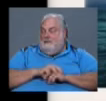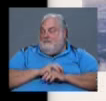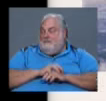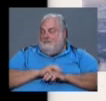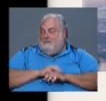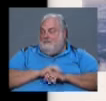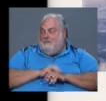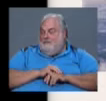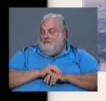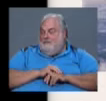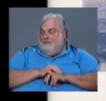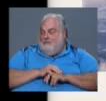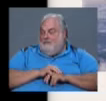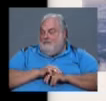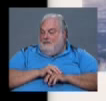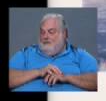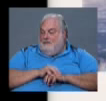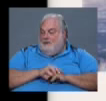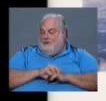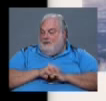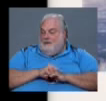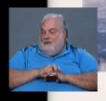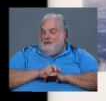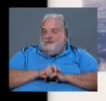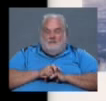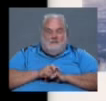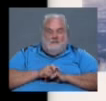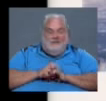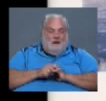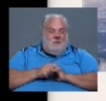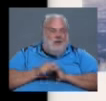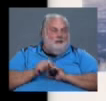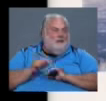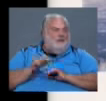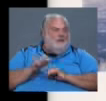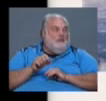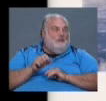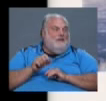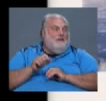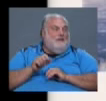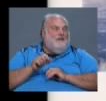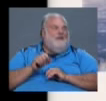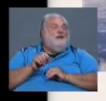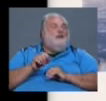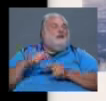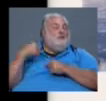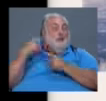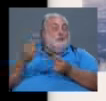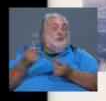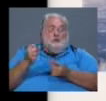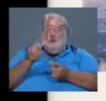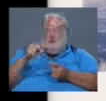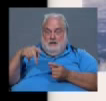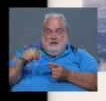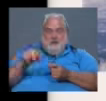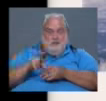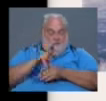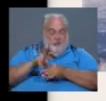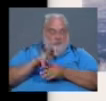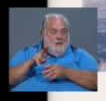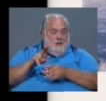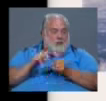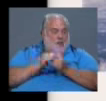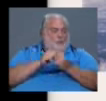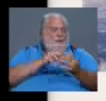slide. Surface warfare is a very robust package. So far, the ships that have deployed have been deployed with the